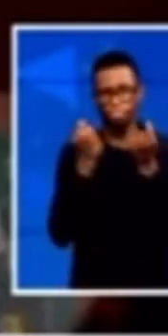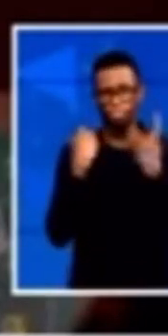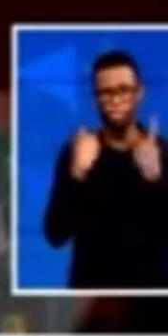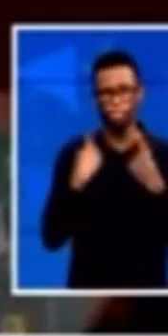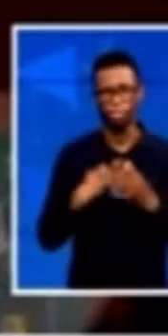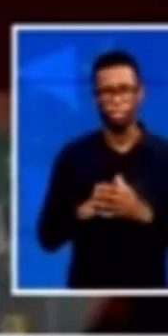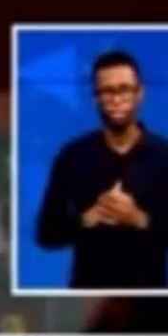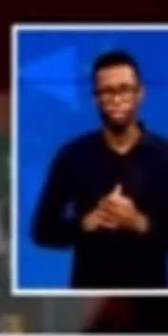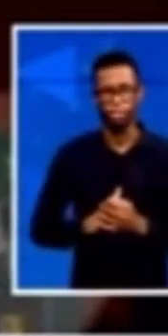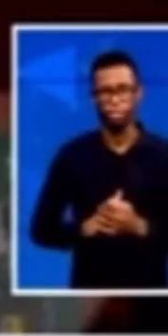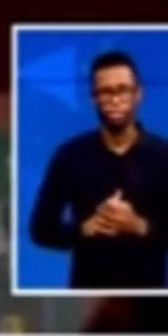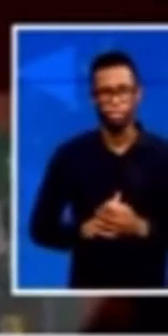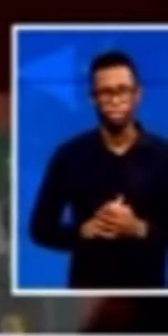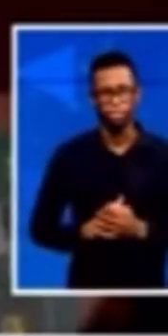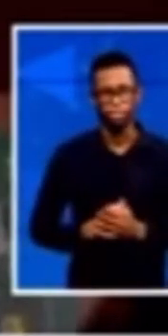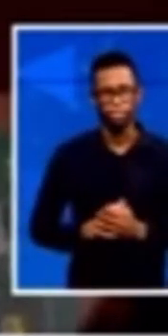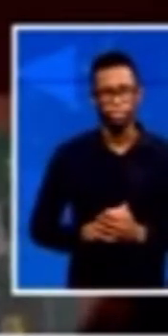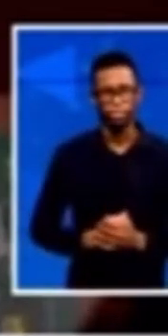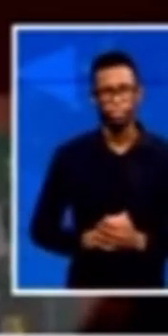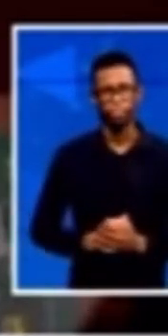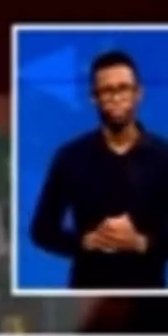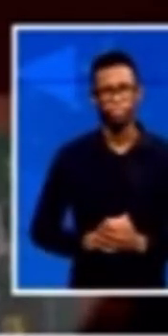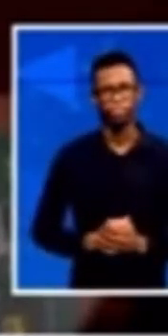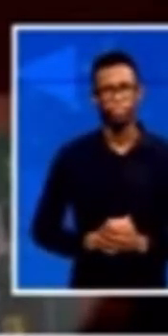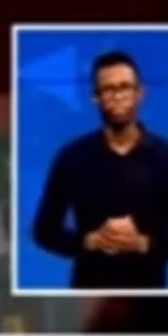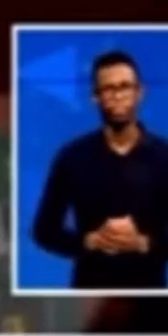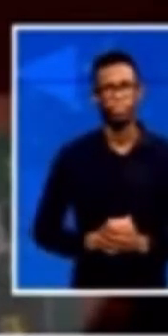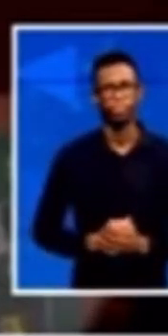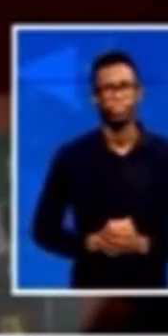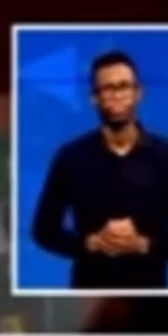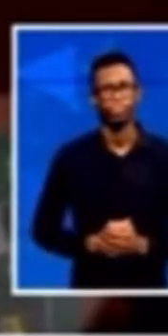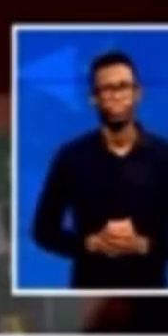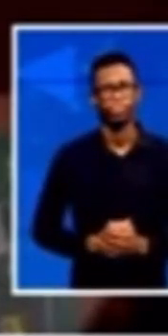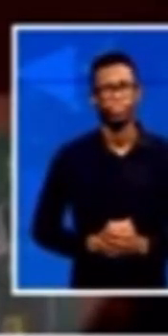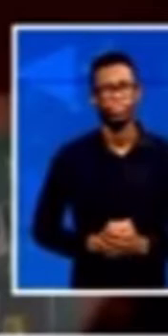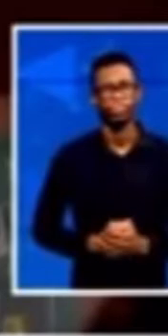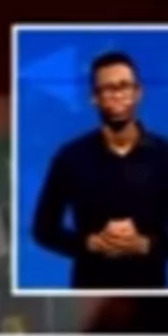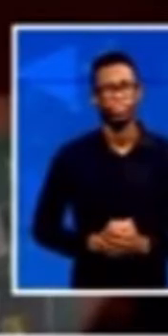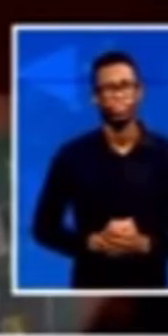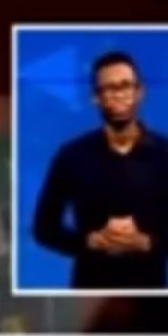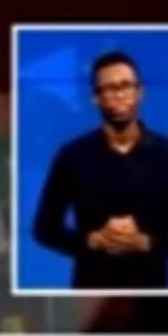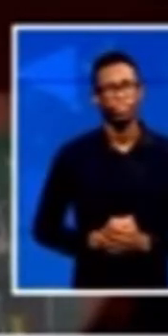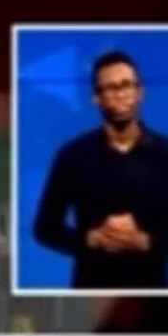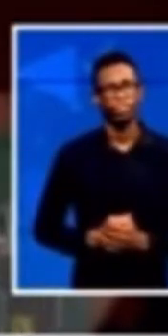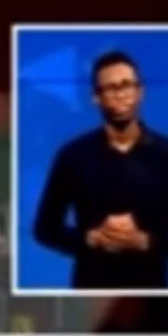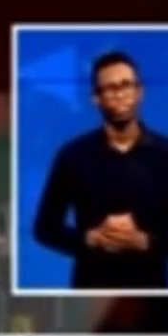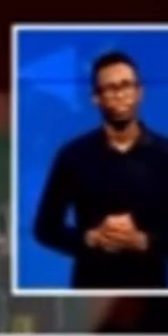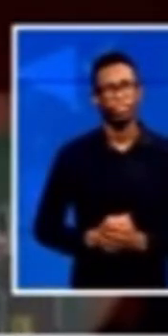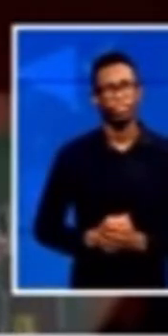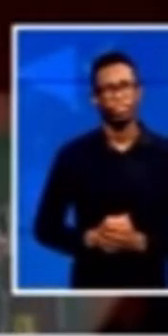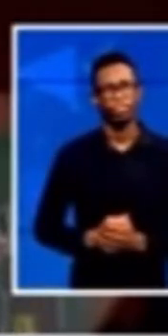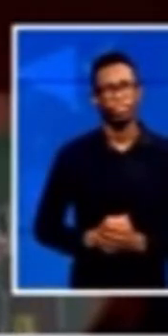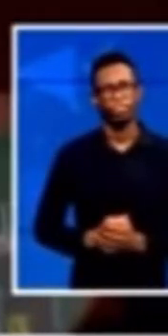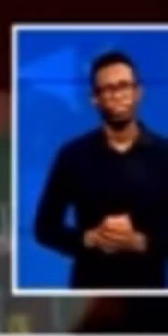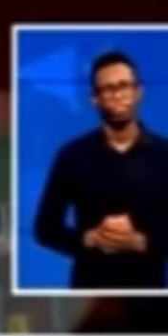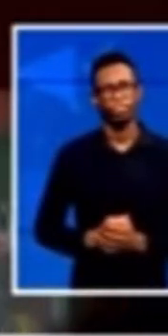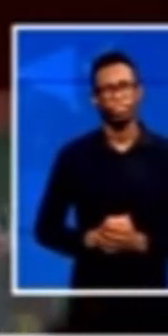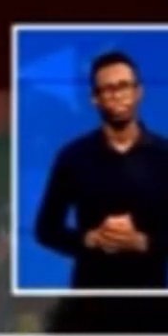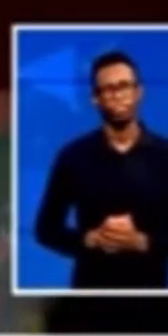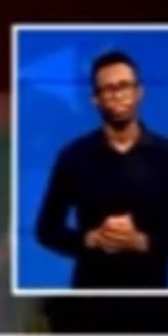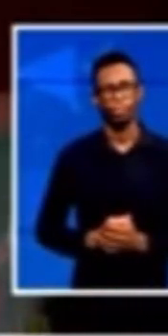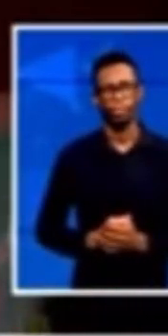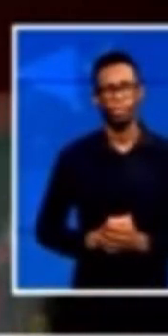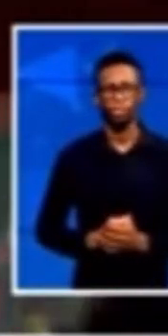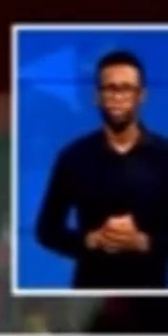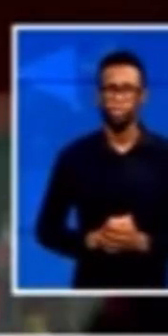was not ANC policy, Malema has continued to advocate this position. His opinions on nationalization are shared by South Africa's